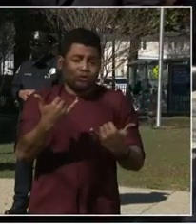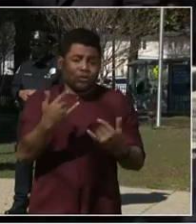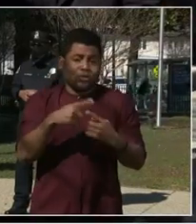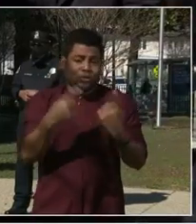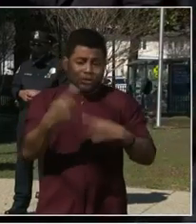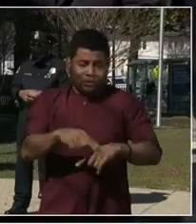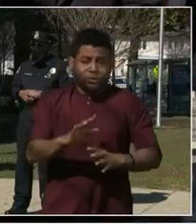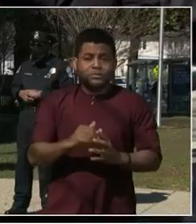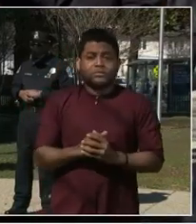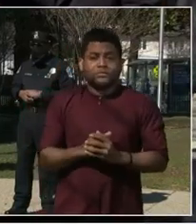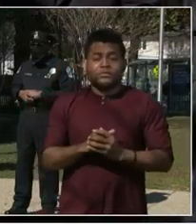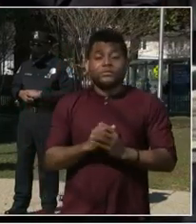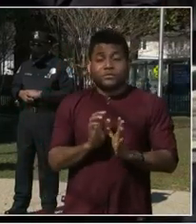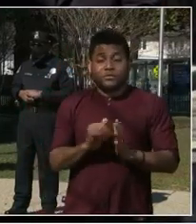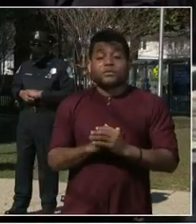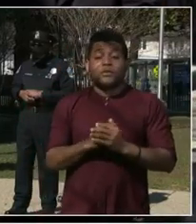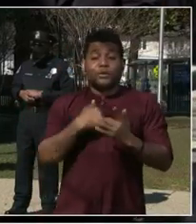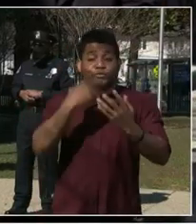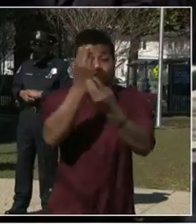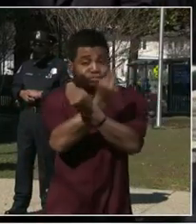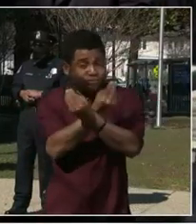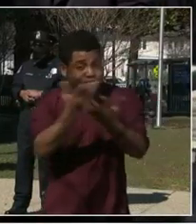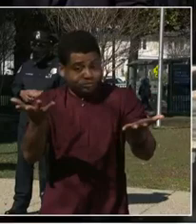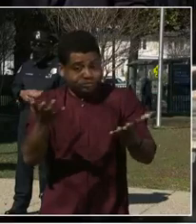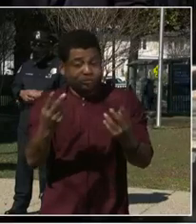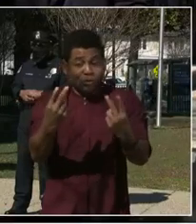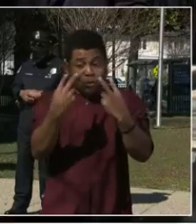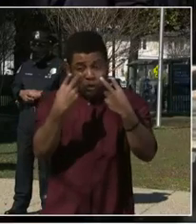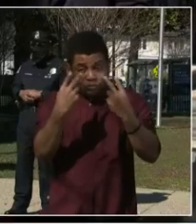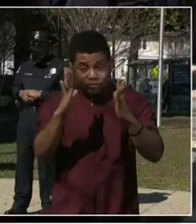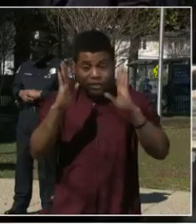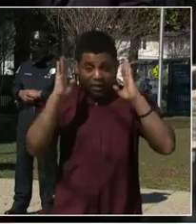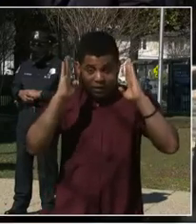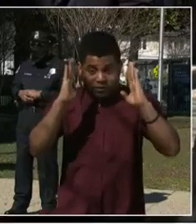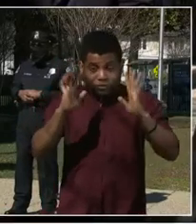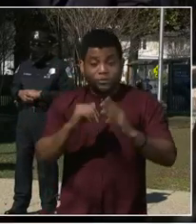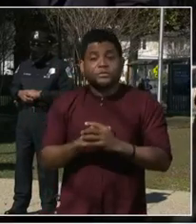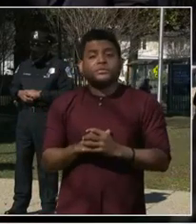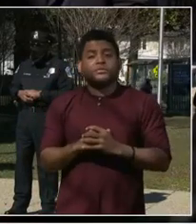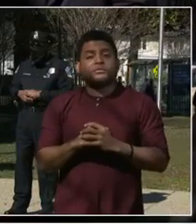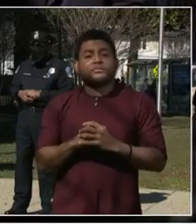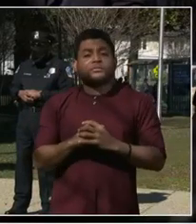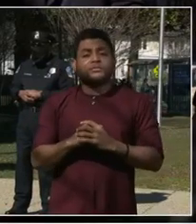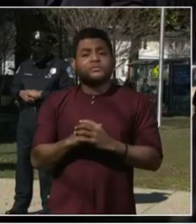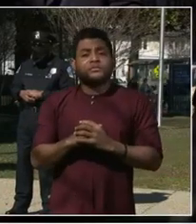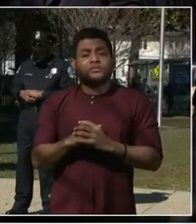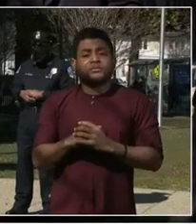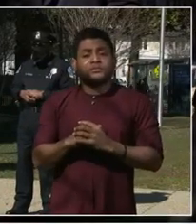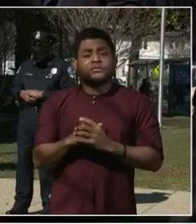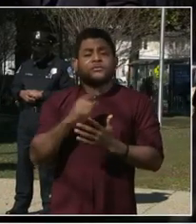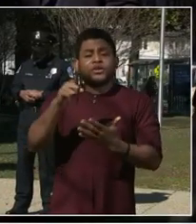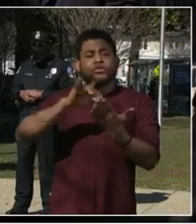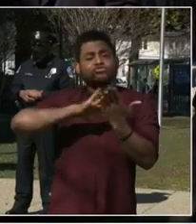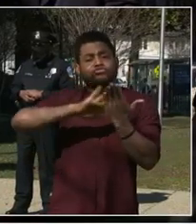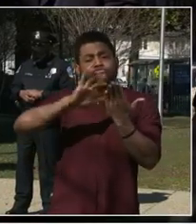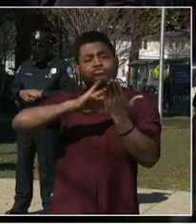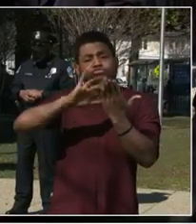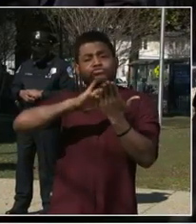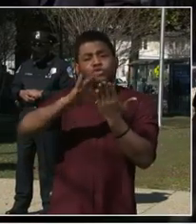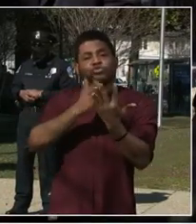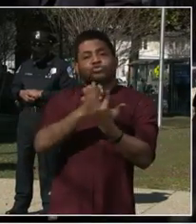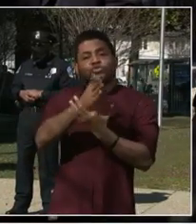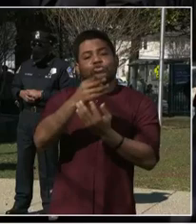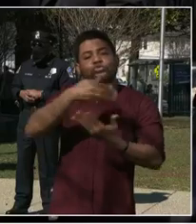everyone. Yeah, he was going through social media because he is a native New Yorker, so he still kind